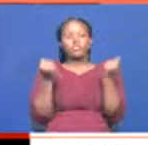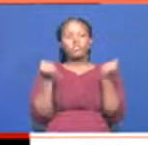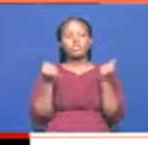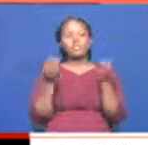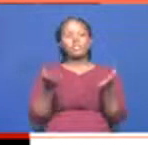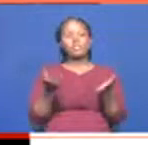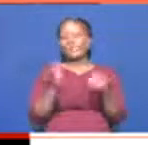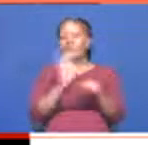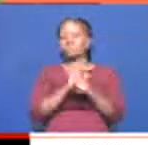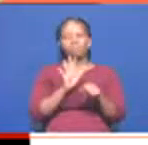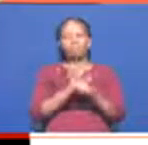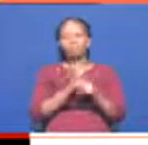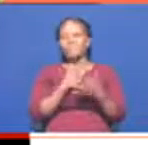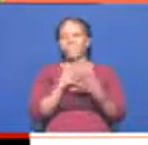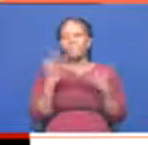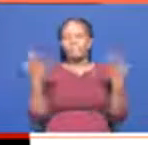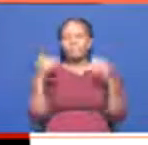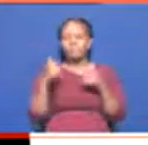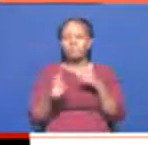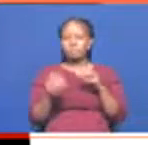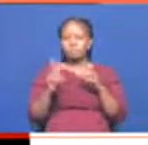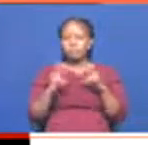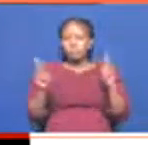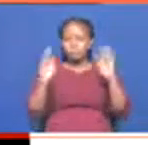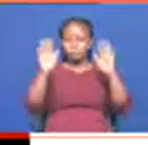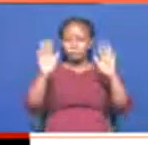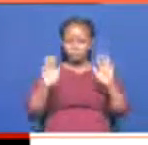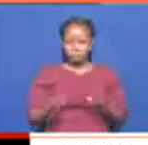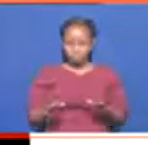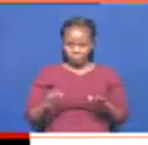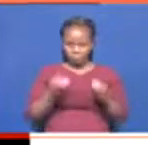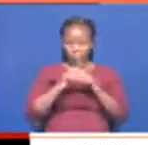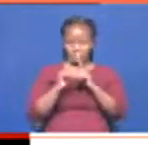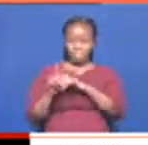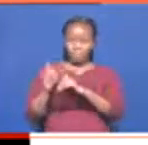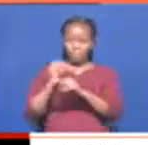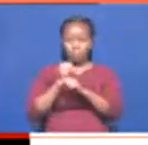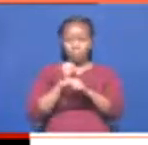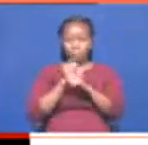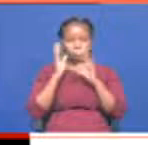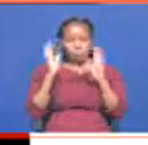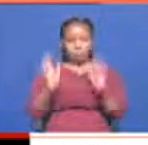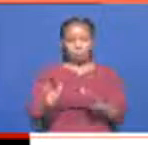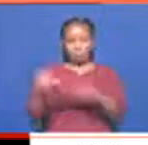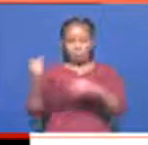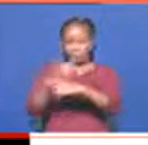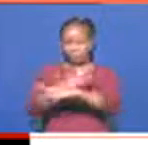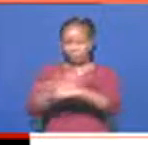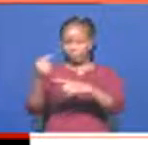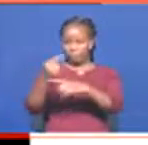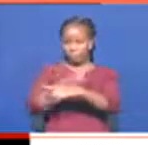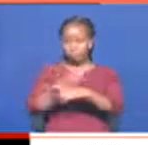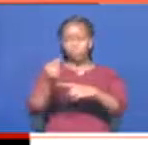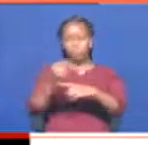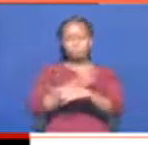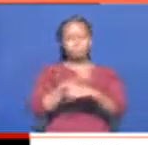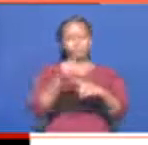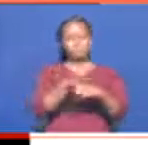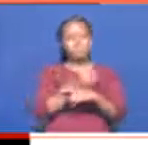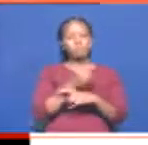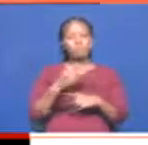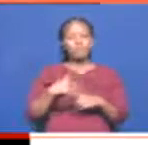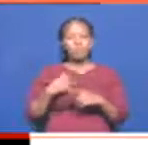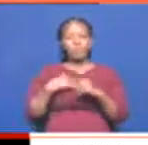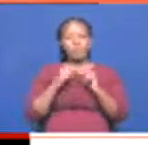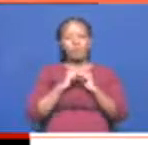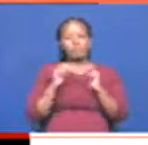some of the things that are very important. We also make sure that workers are trained to ensure that there is safety around